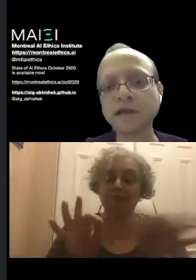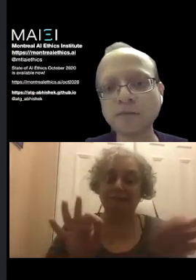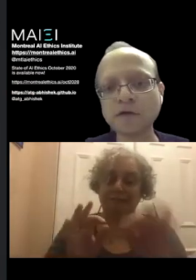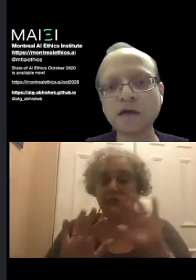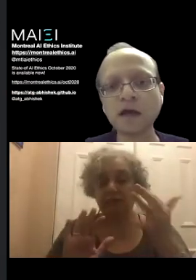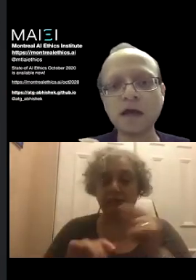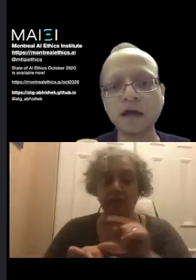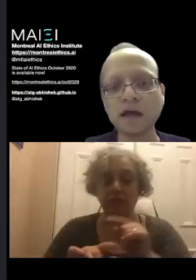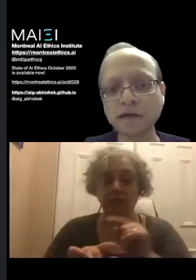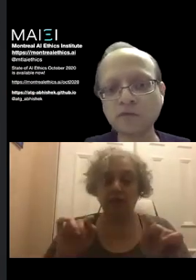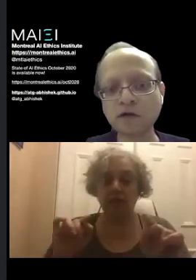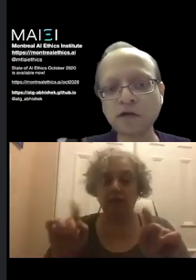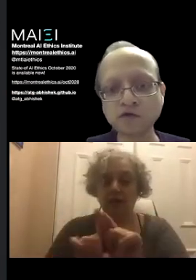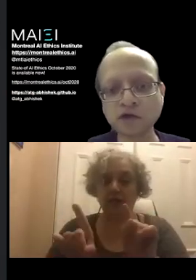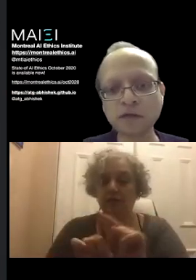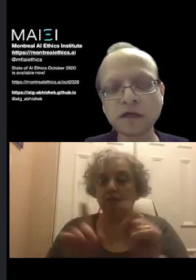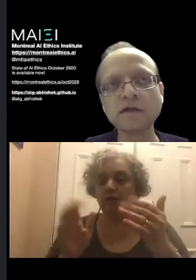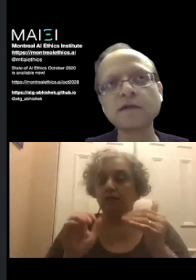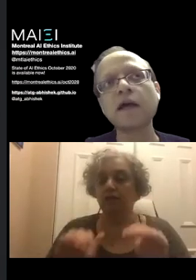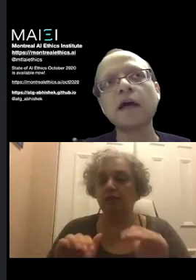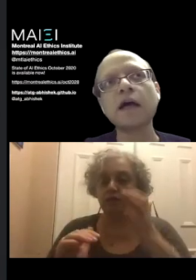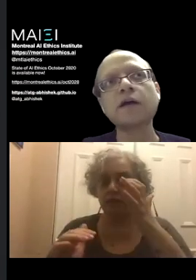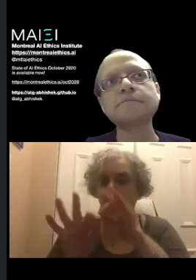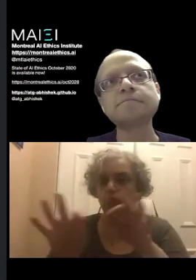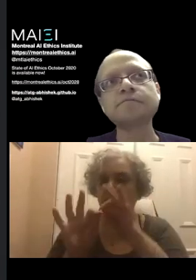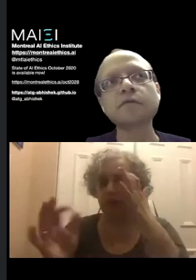adversarial examples, it's an important notion because,